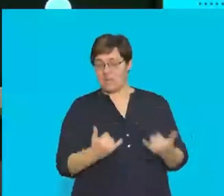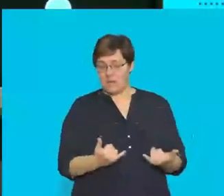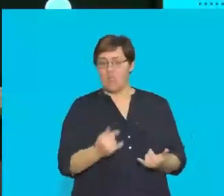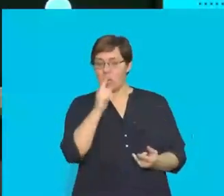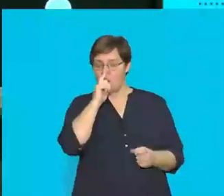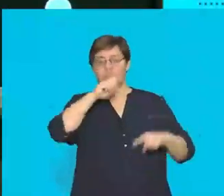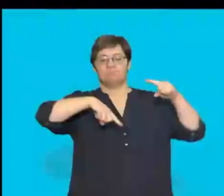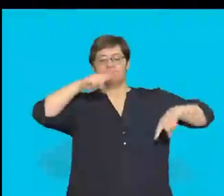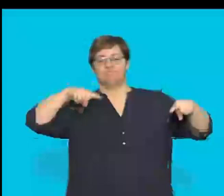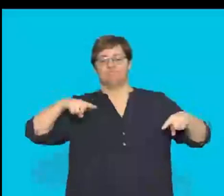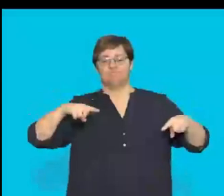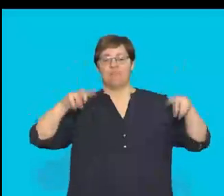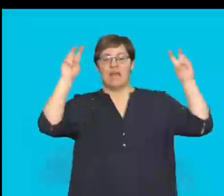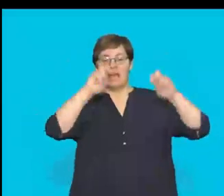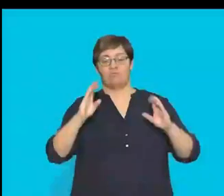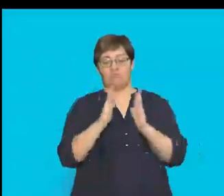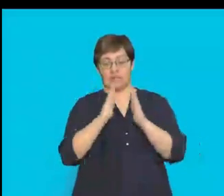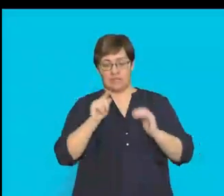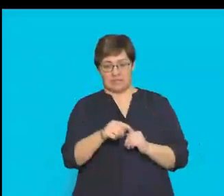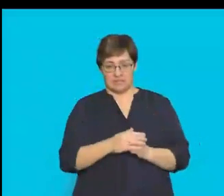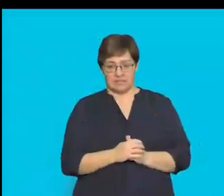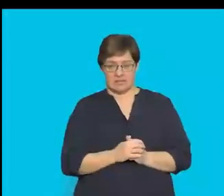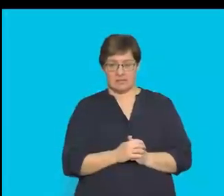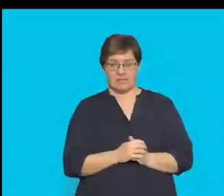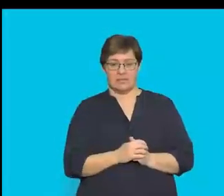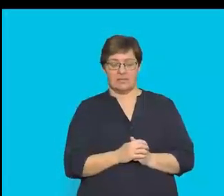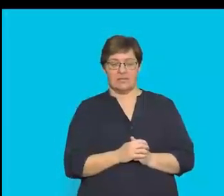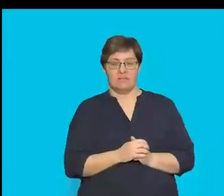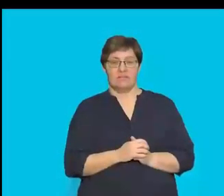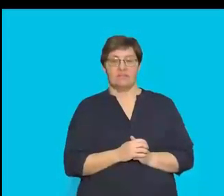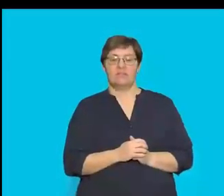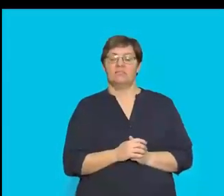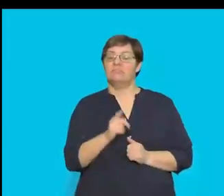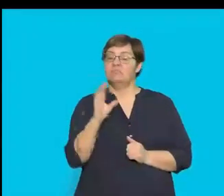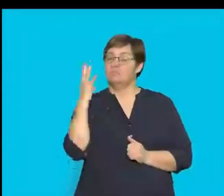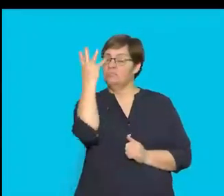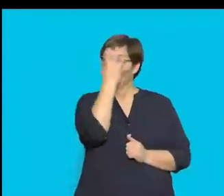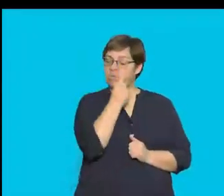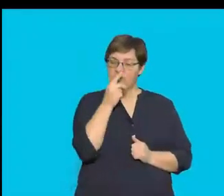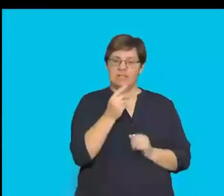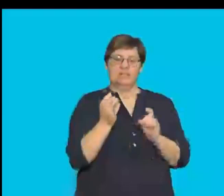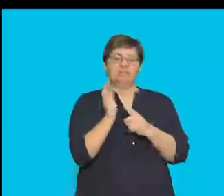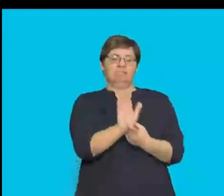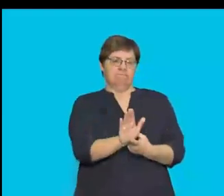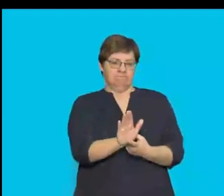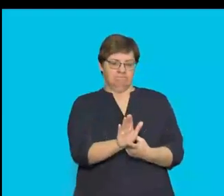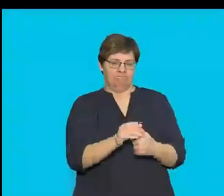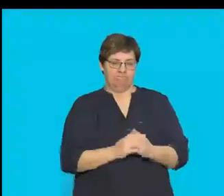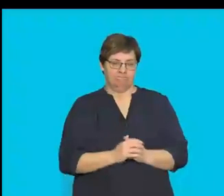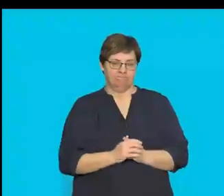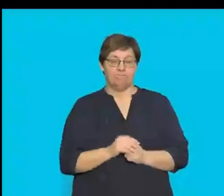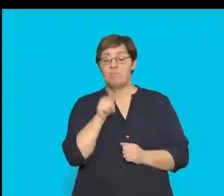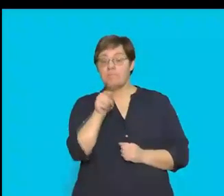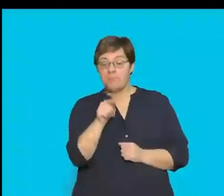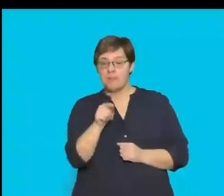of electromagnetism. Now, here's a beautiful picture of a magnetic field. This magnetic